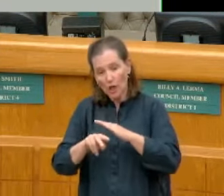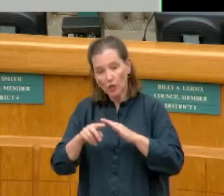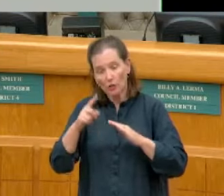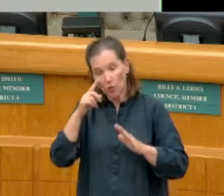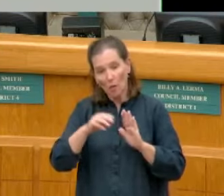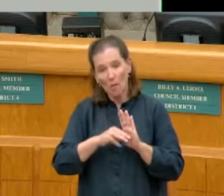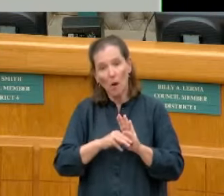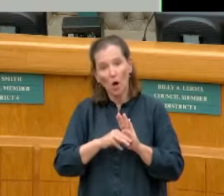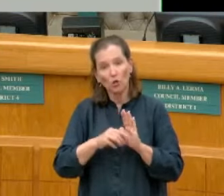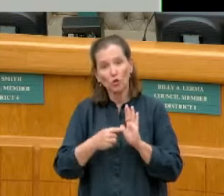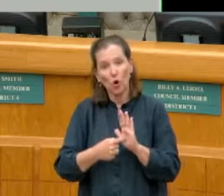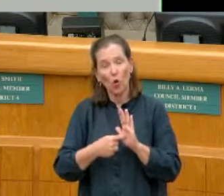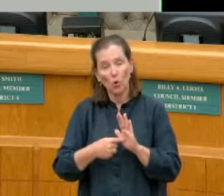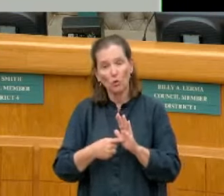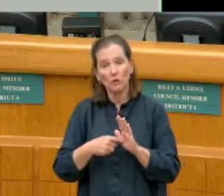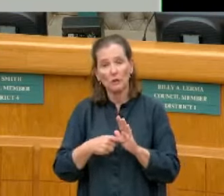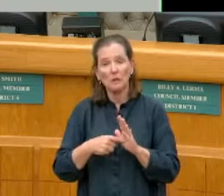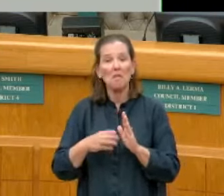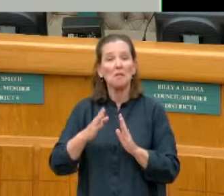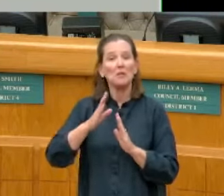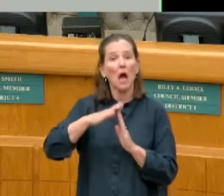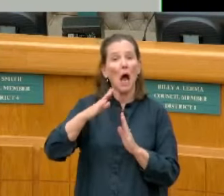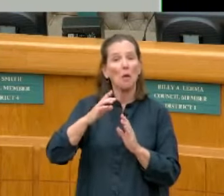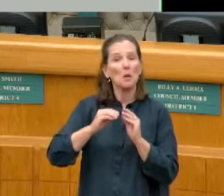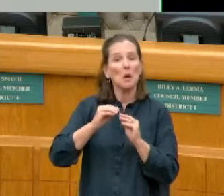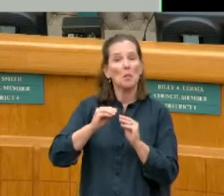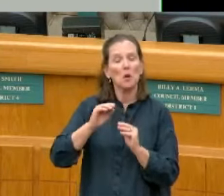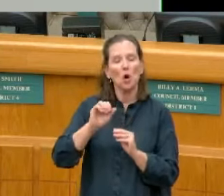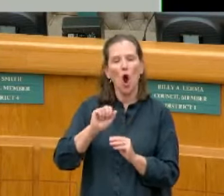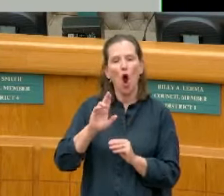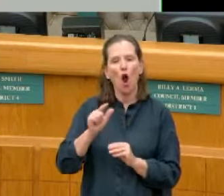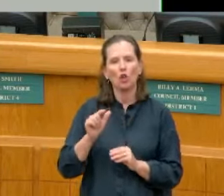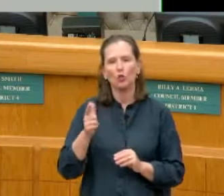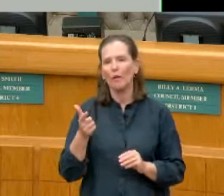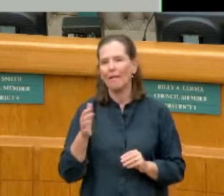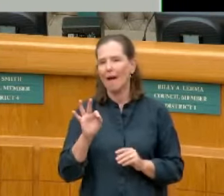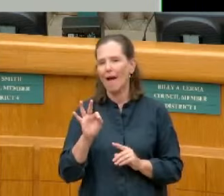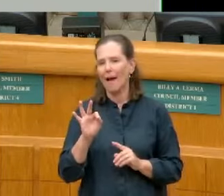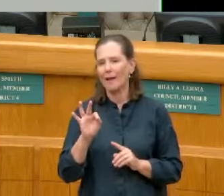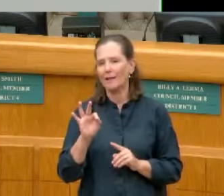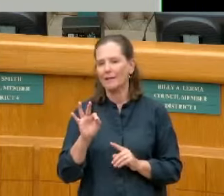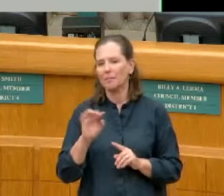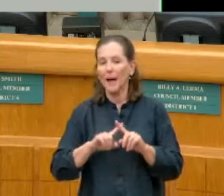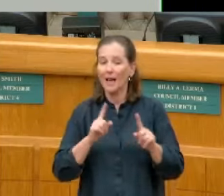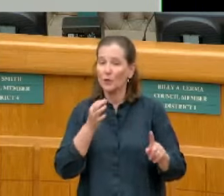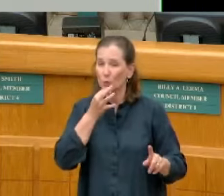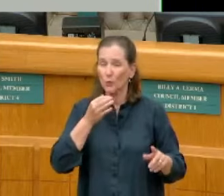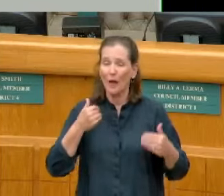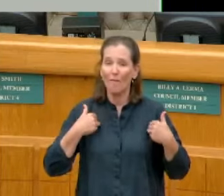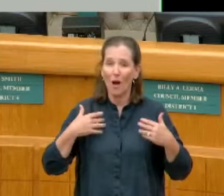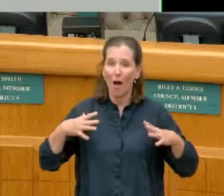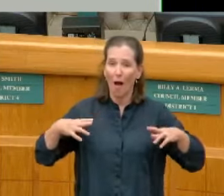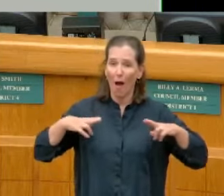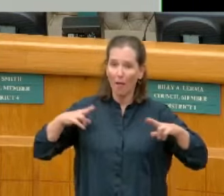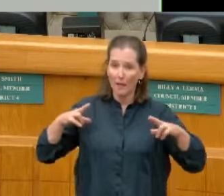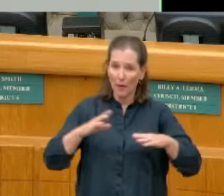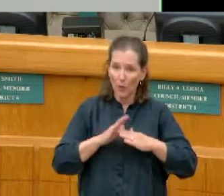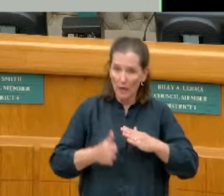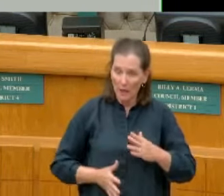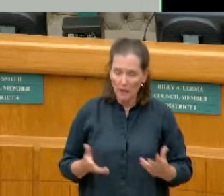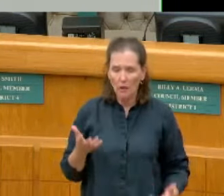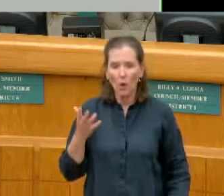August 29th. We'll see how well that projection holds. With the holiday weekend coming up, it's possible that the projection will